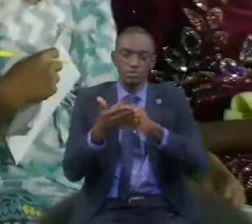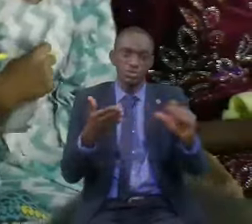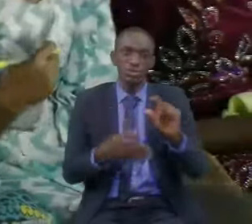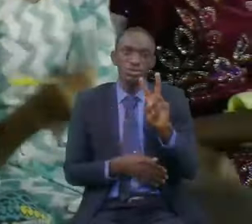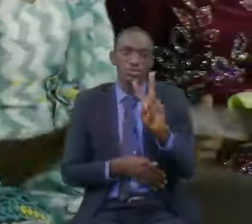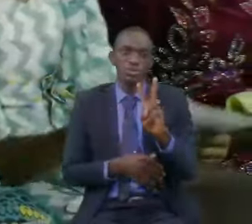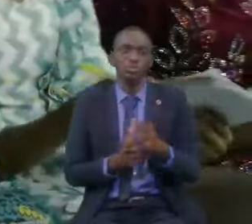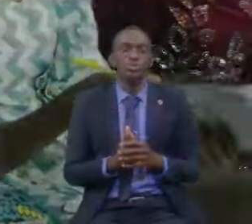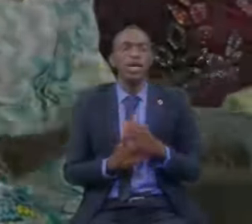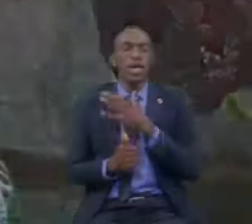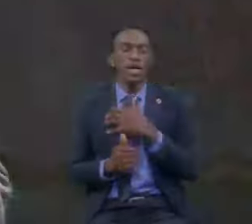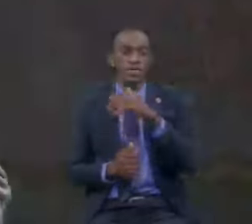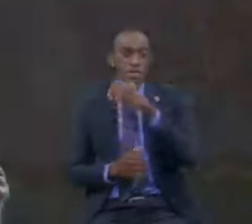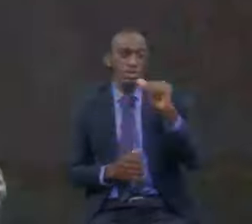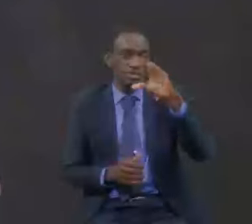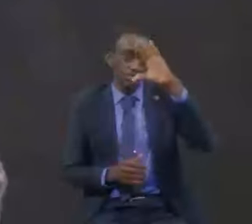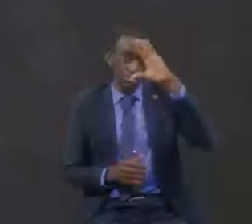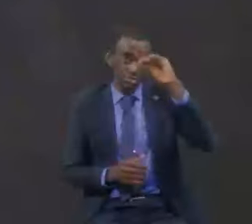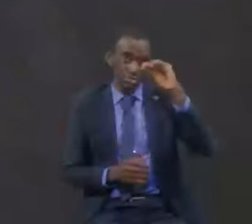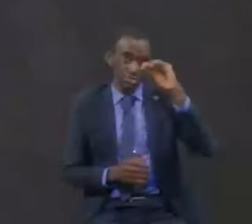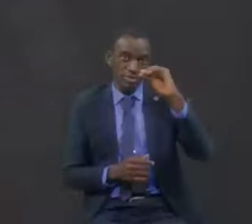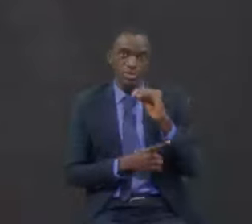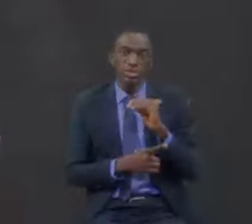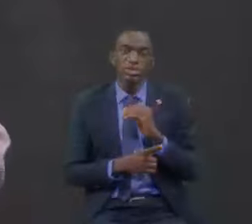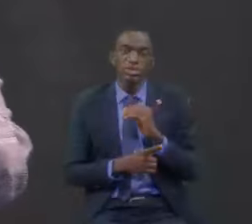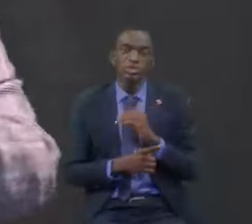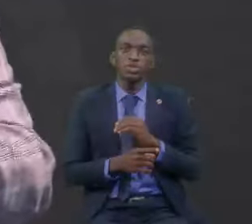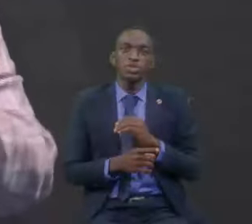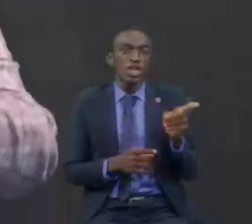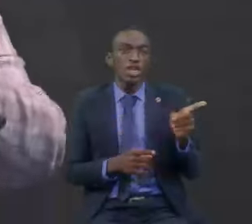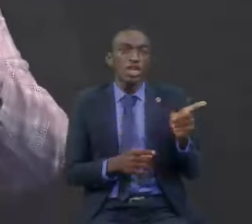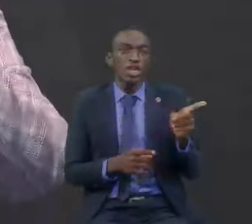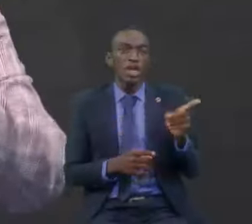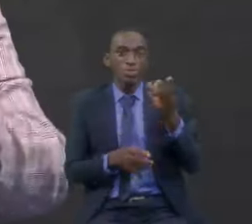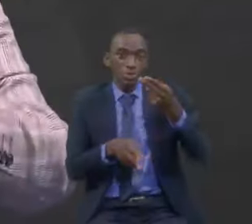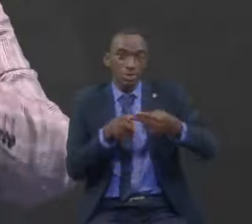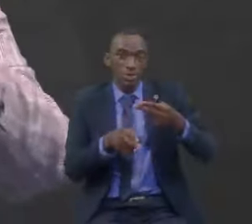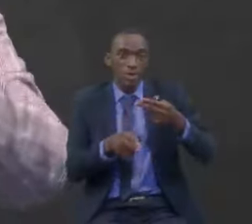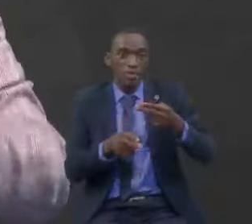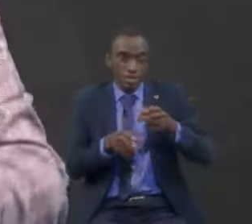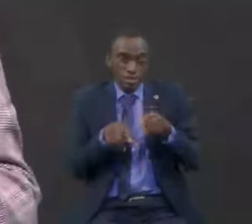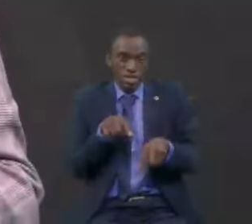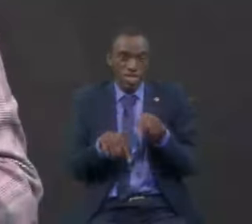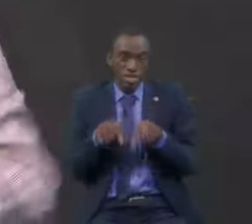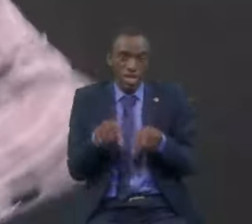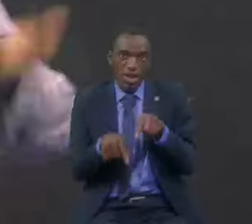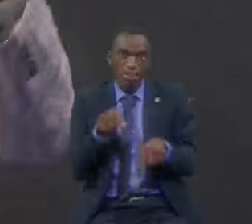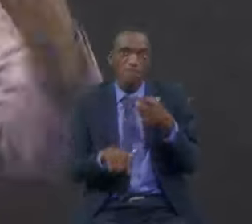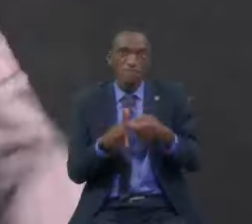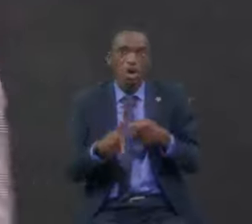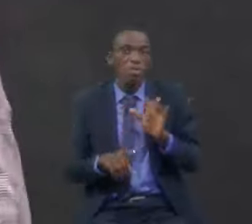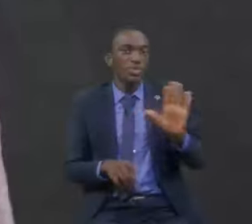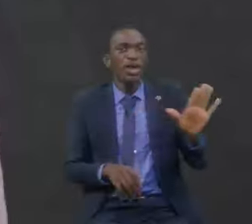and a certain man lame from his mother's womb